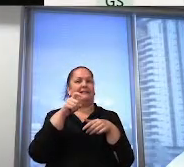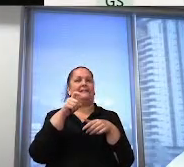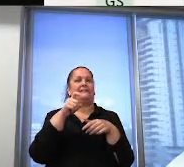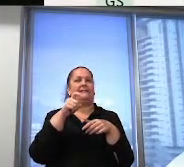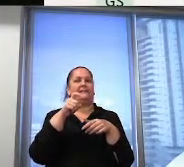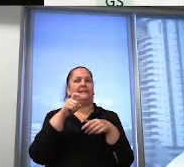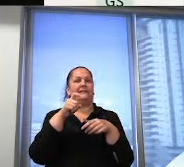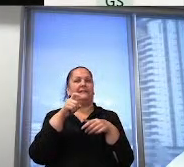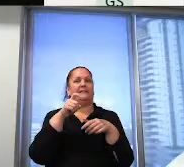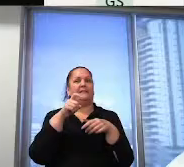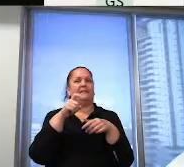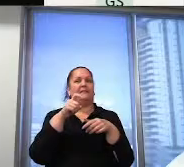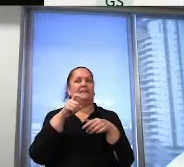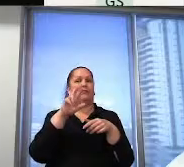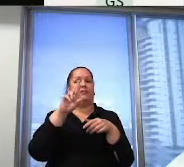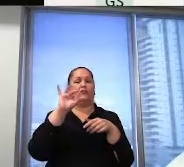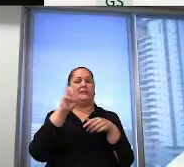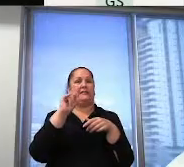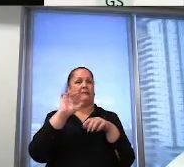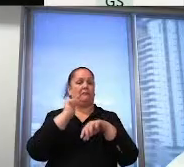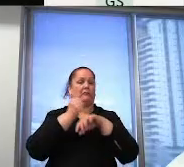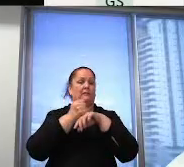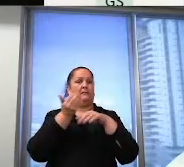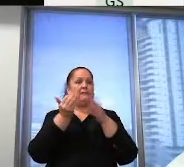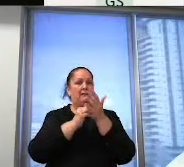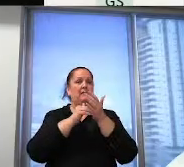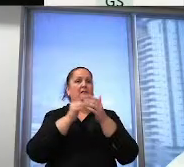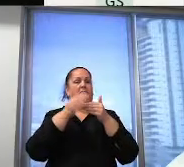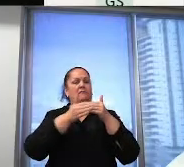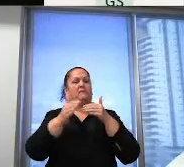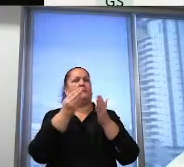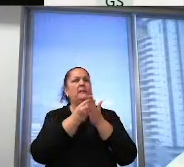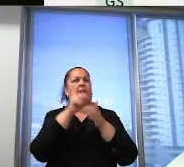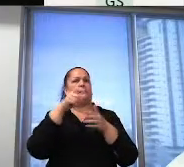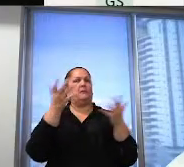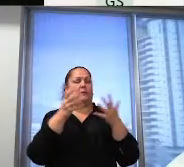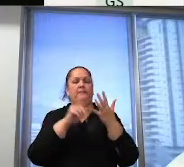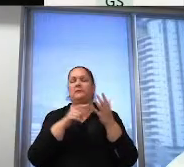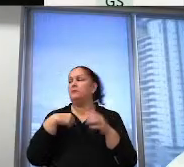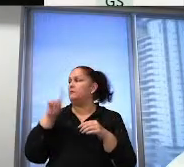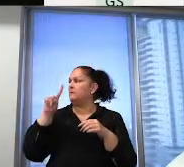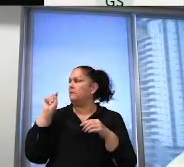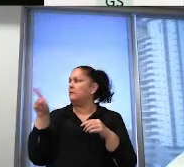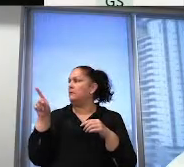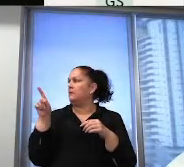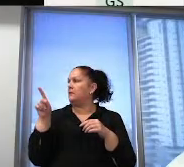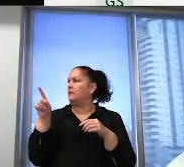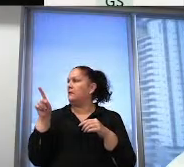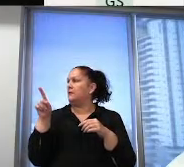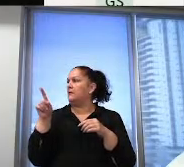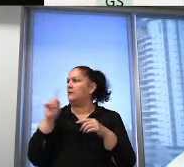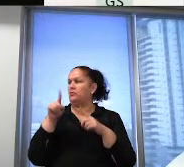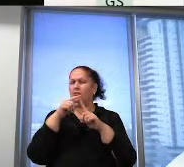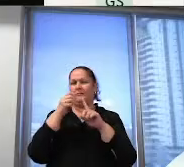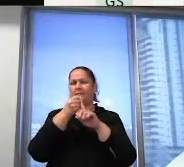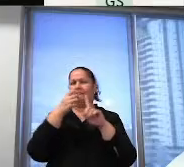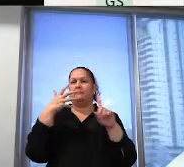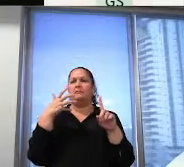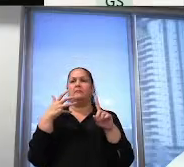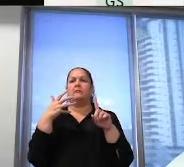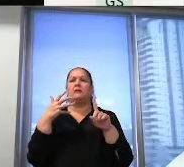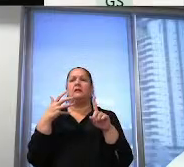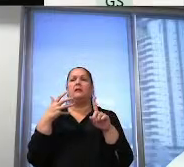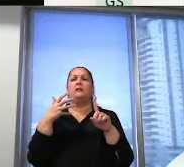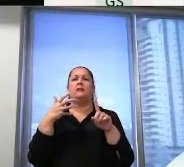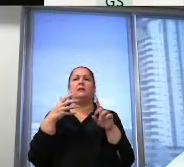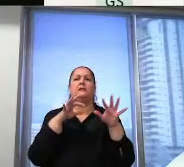needs after what we call the reset? So let me start, Mr. Burgermeister, just to get the context in